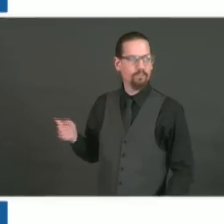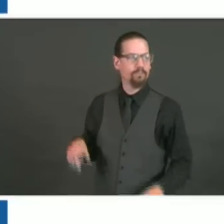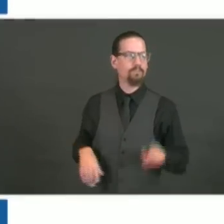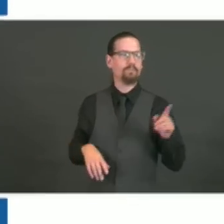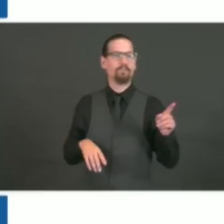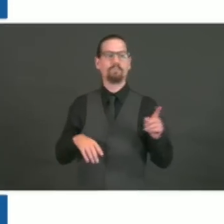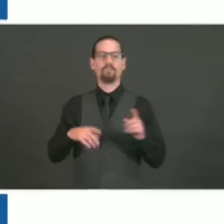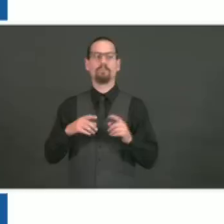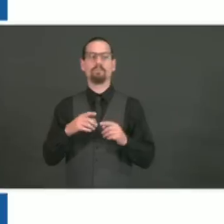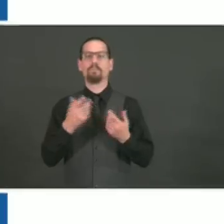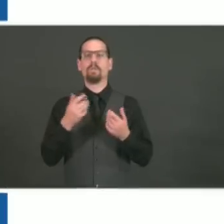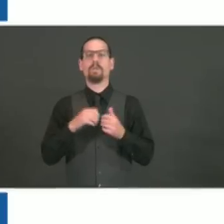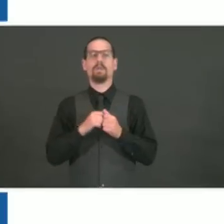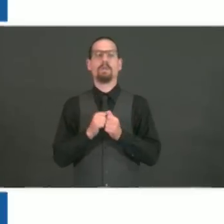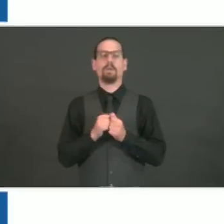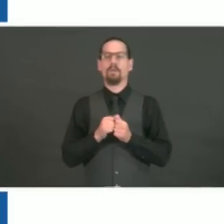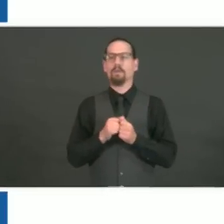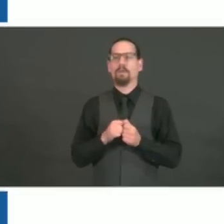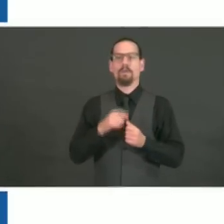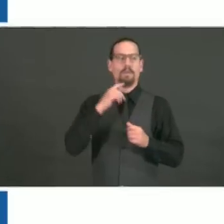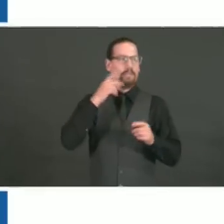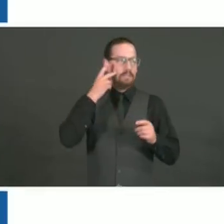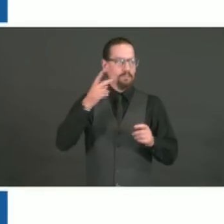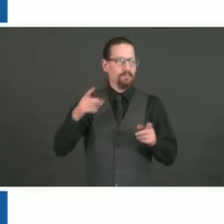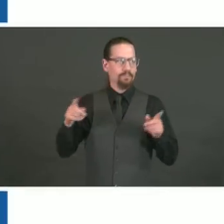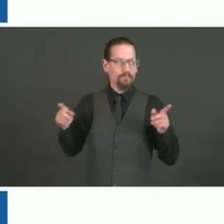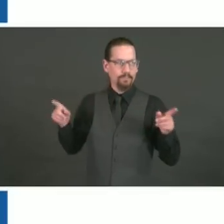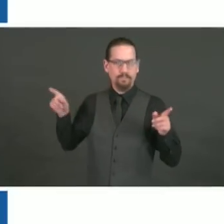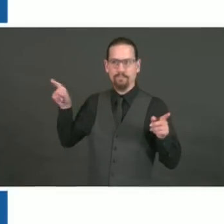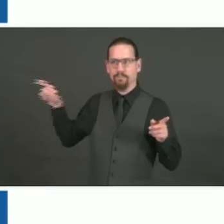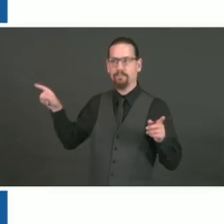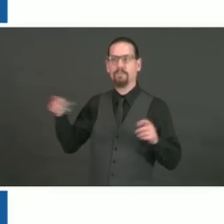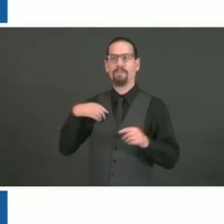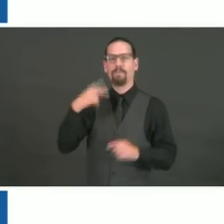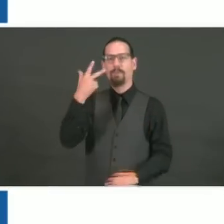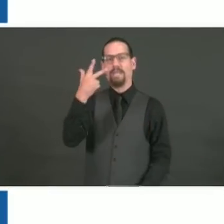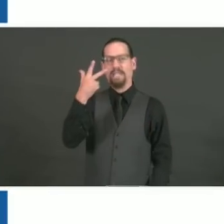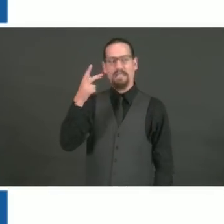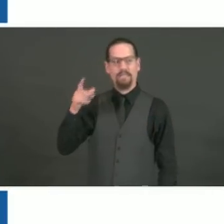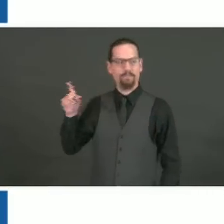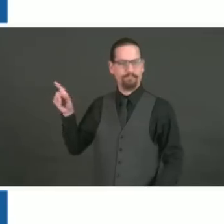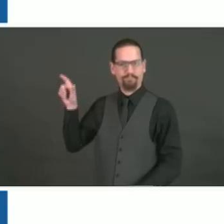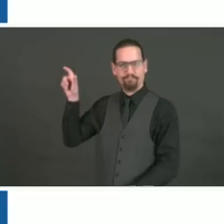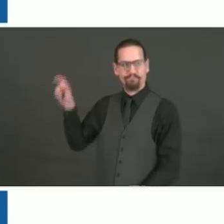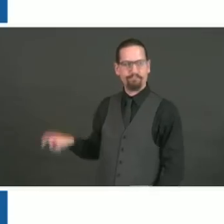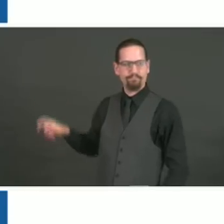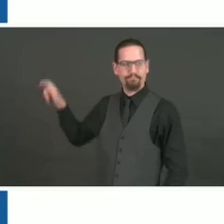So the slide that's in front of you on your TV screen shows 3 different scenarios.